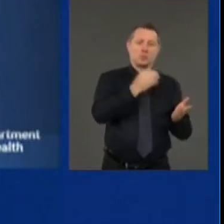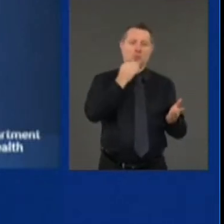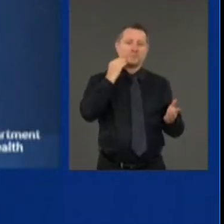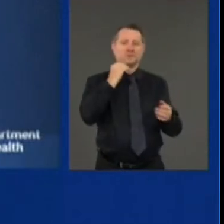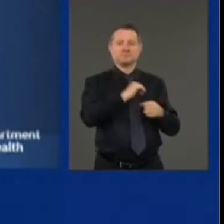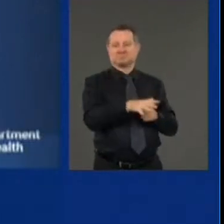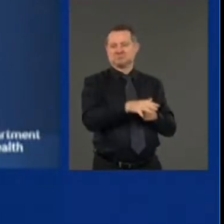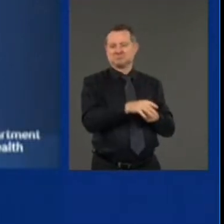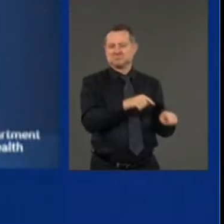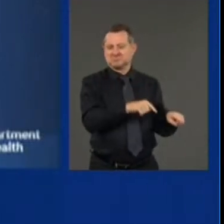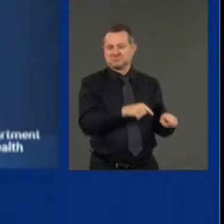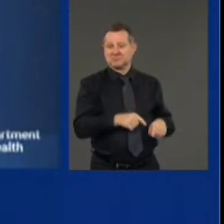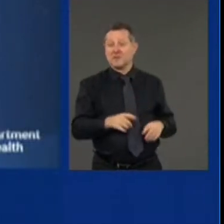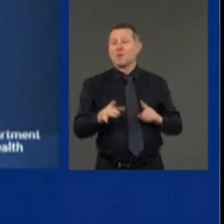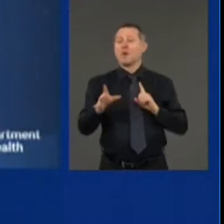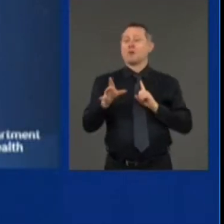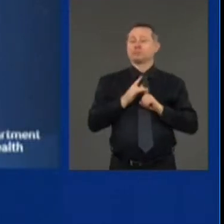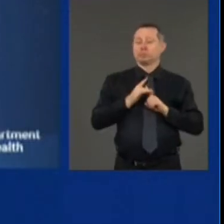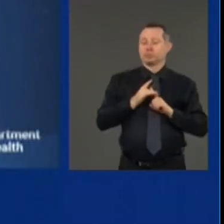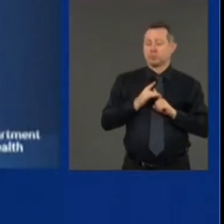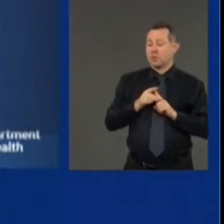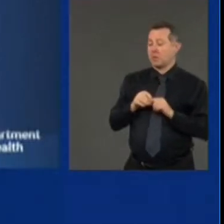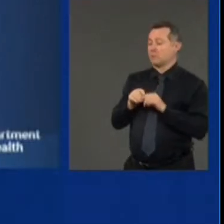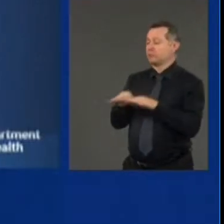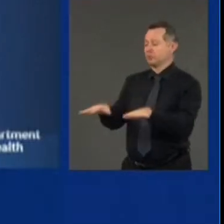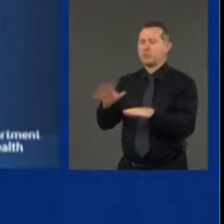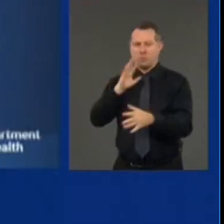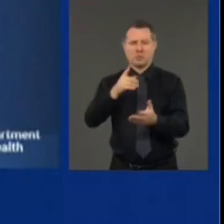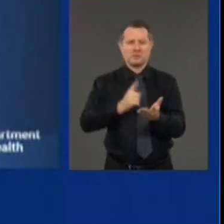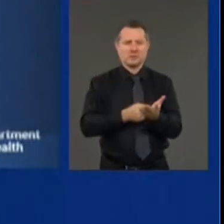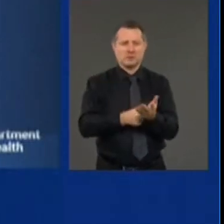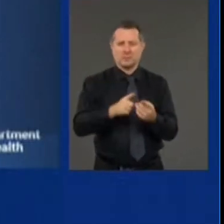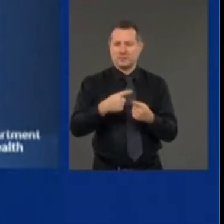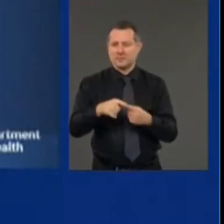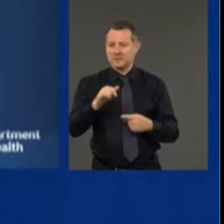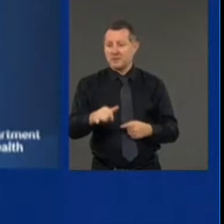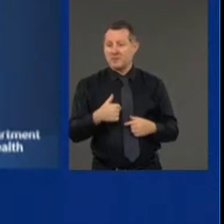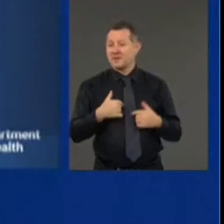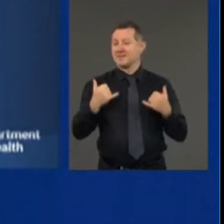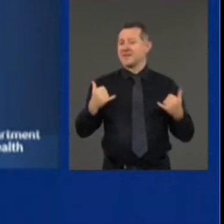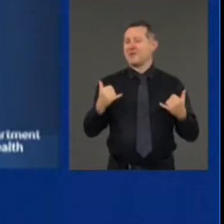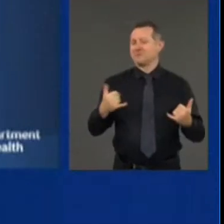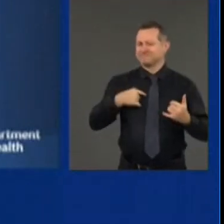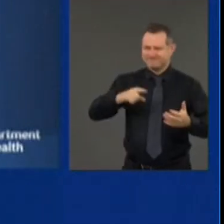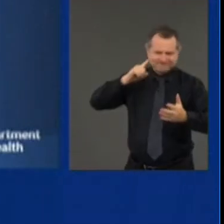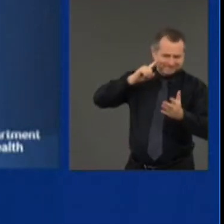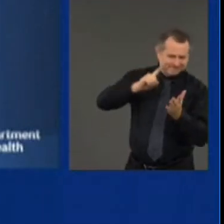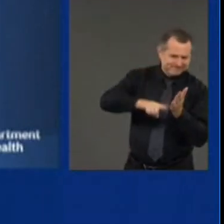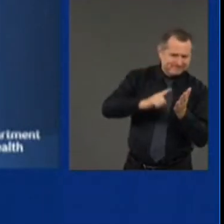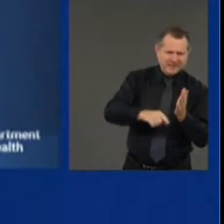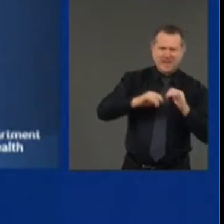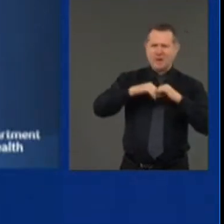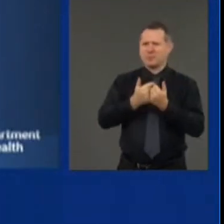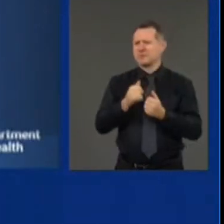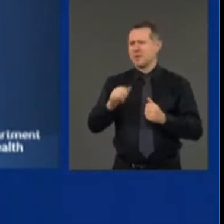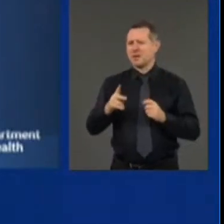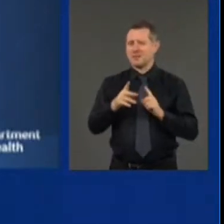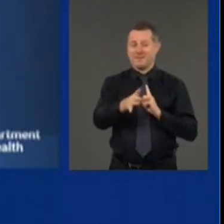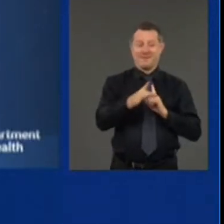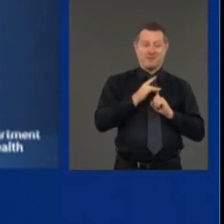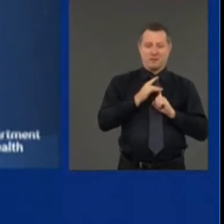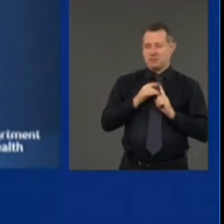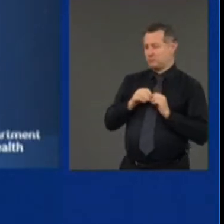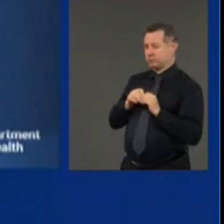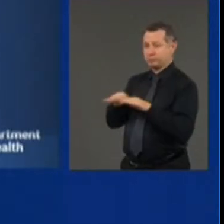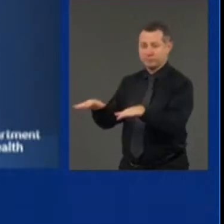to admissions to nursing homes. This is the world of epidemiology, so let me just walk you through this. Those who became ill